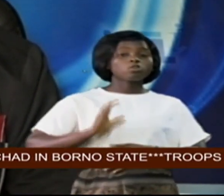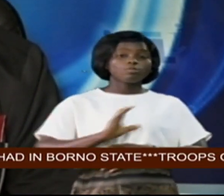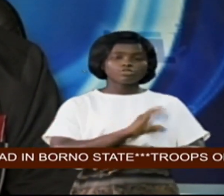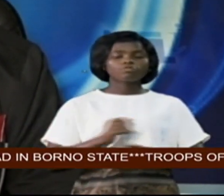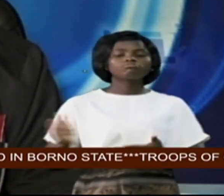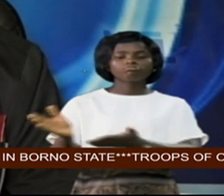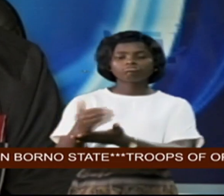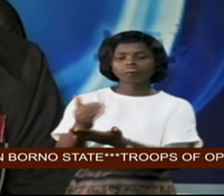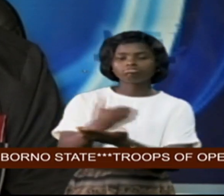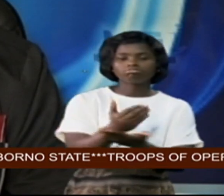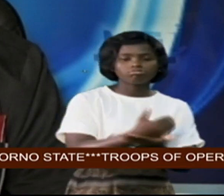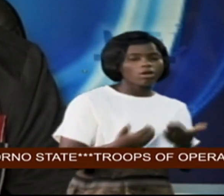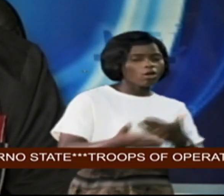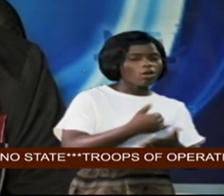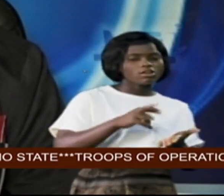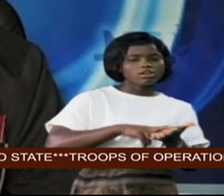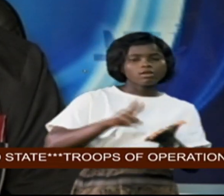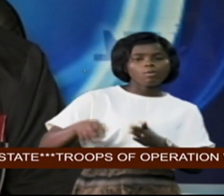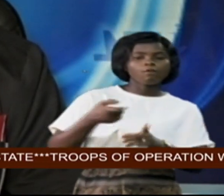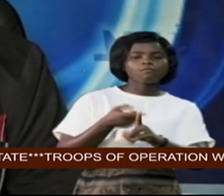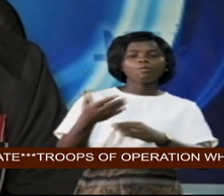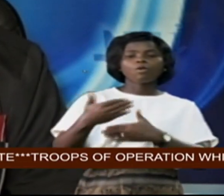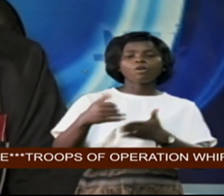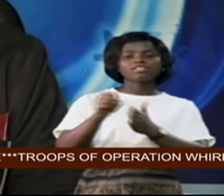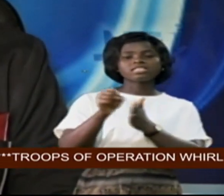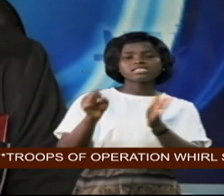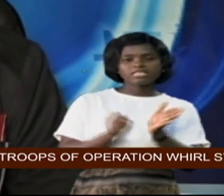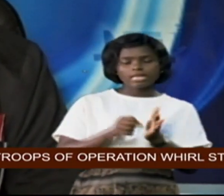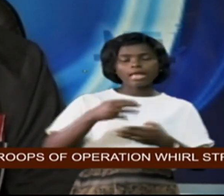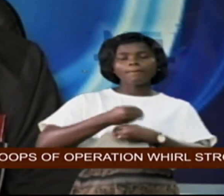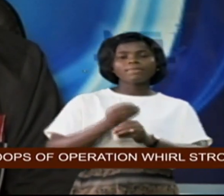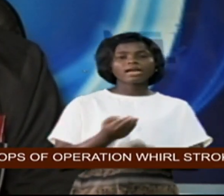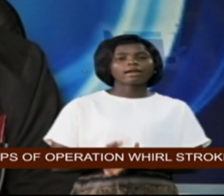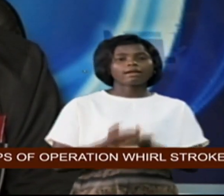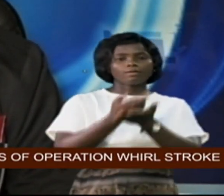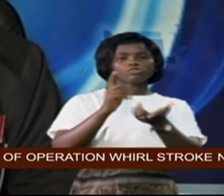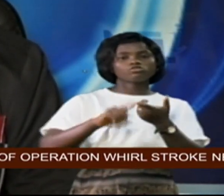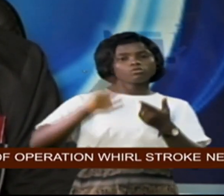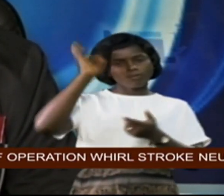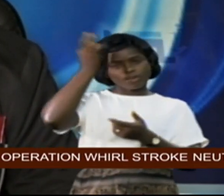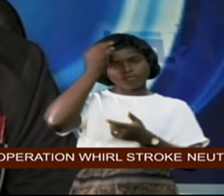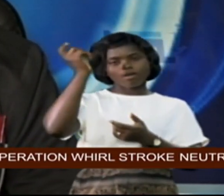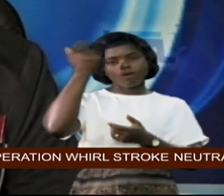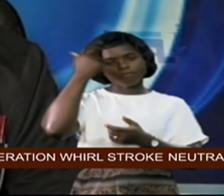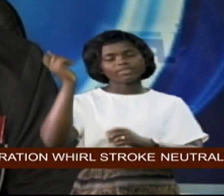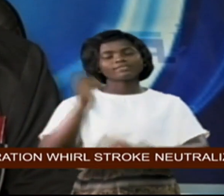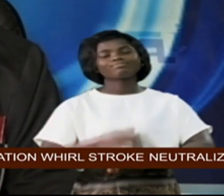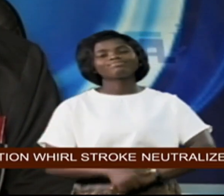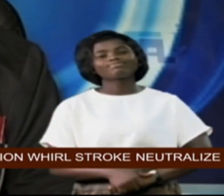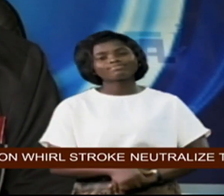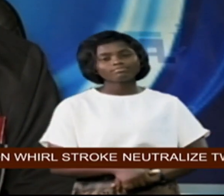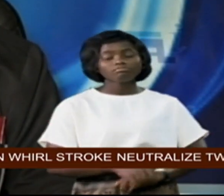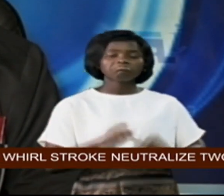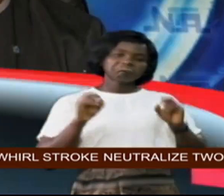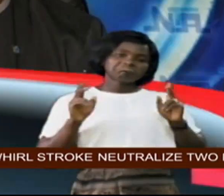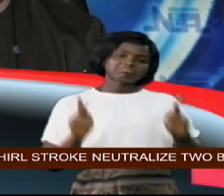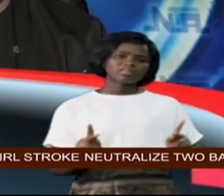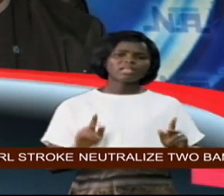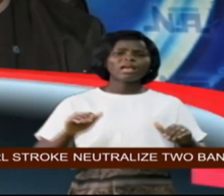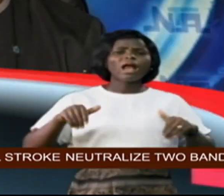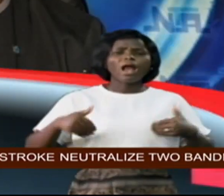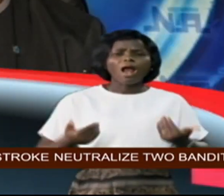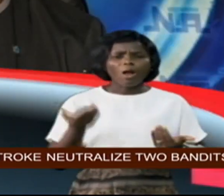entire reports from all the states and make recommendations to the federal government. Okay, so how